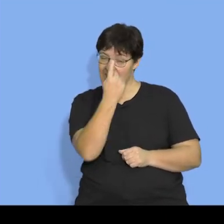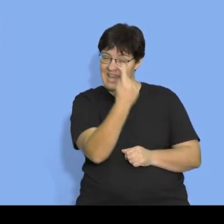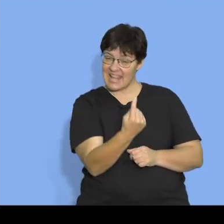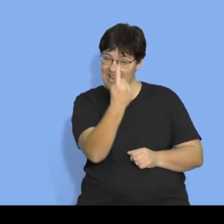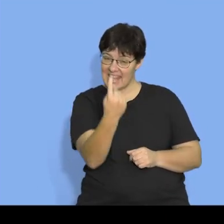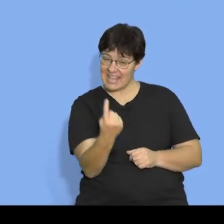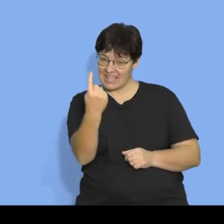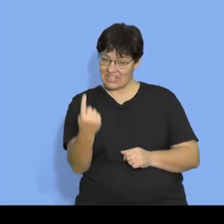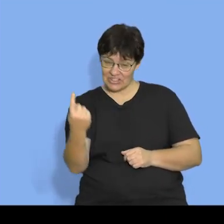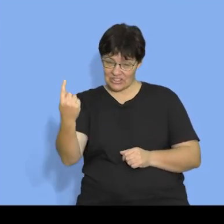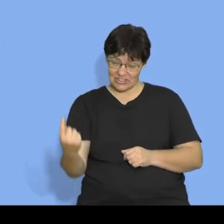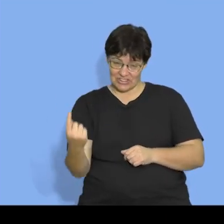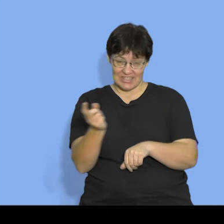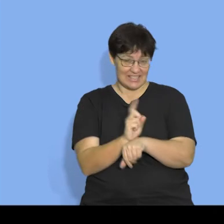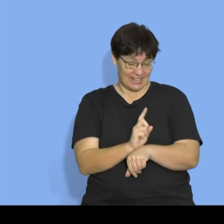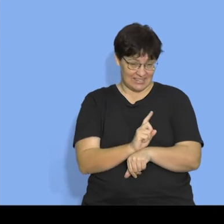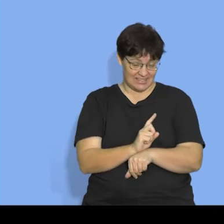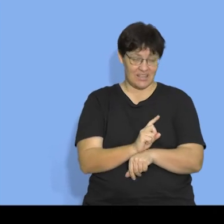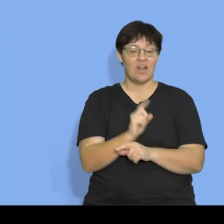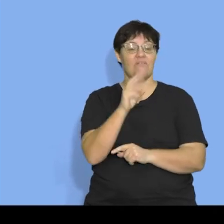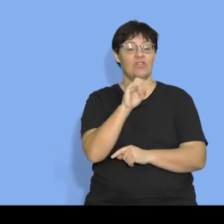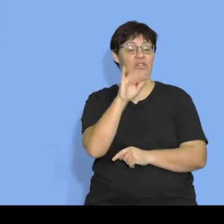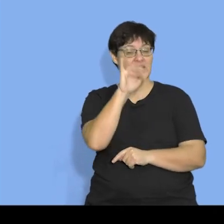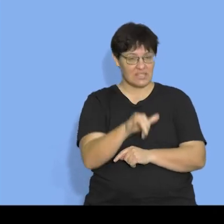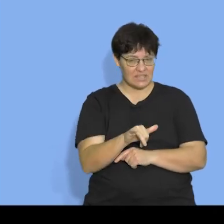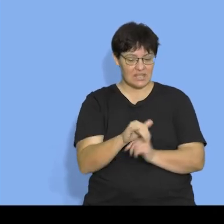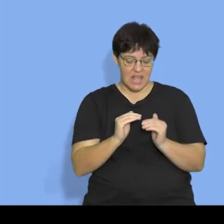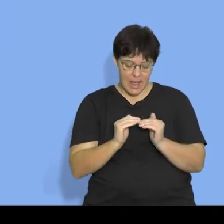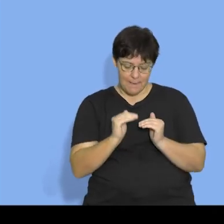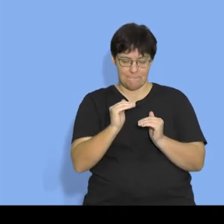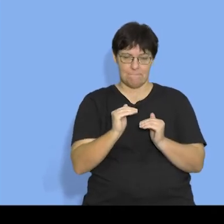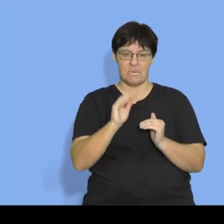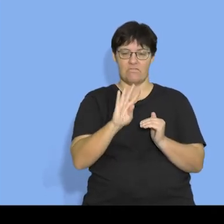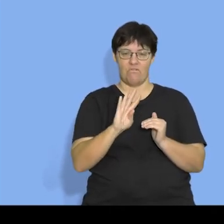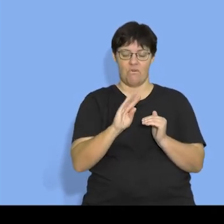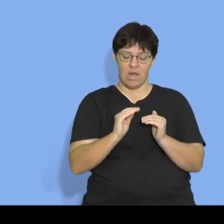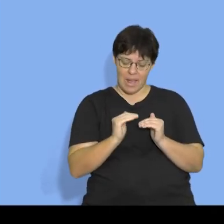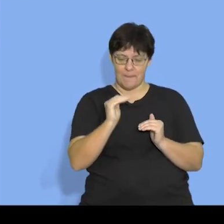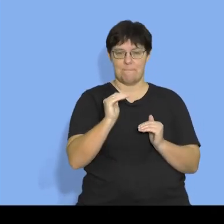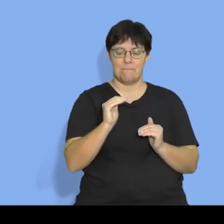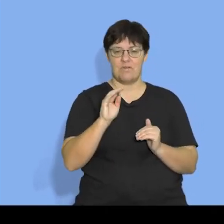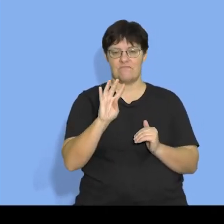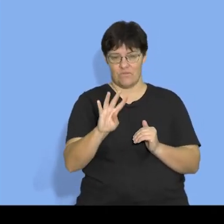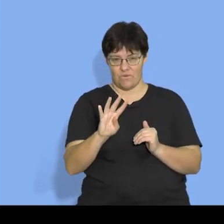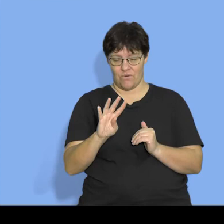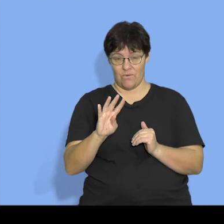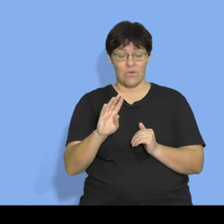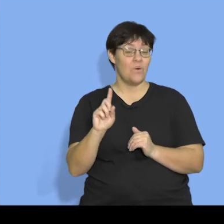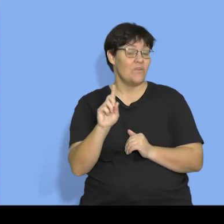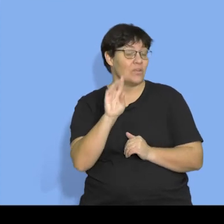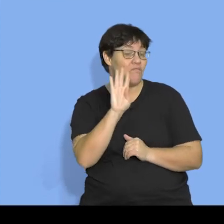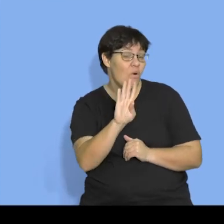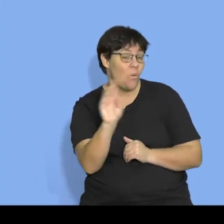every second, the velocity was increasing by 4